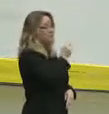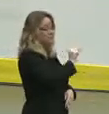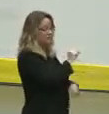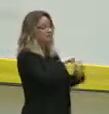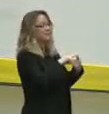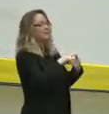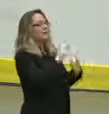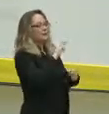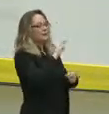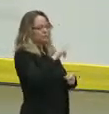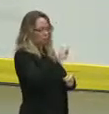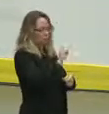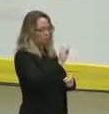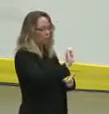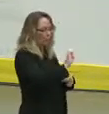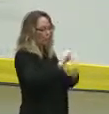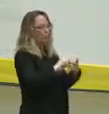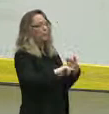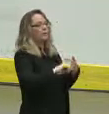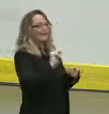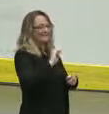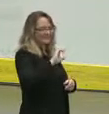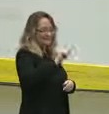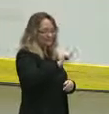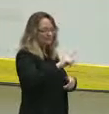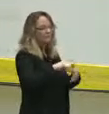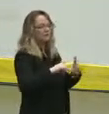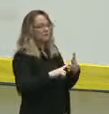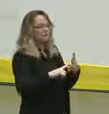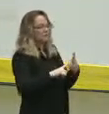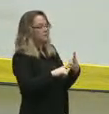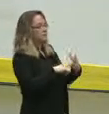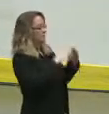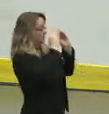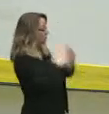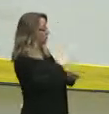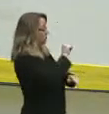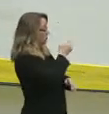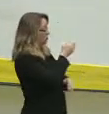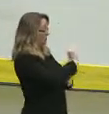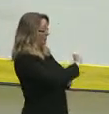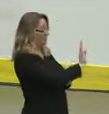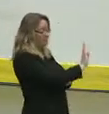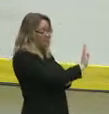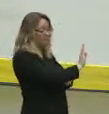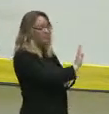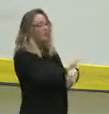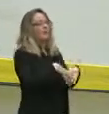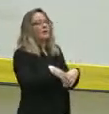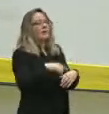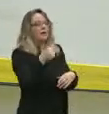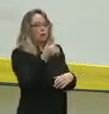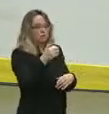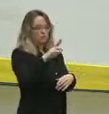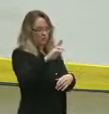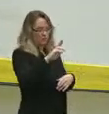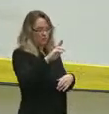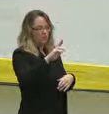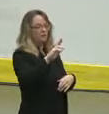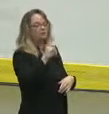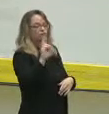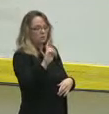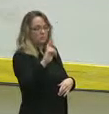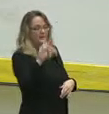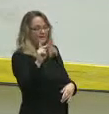David Walter, and Nick Turek, Professor Tom Brown, and staff members Greg Roberts and Kathy Warzala.